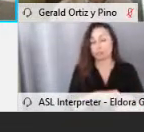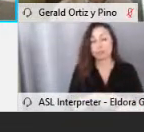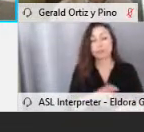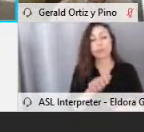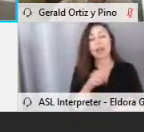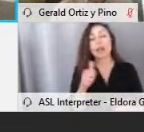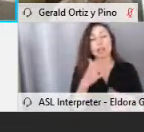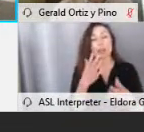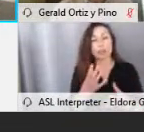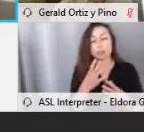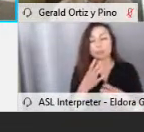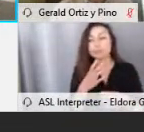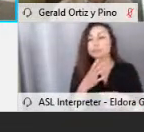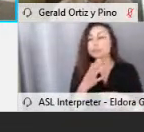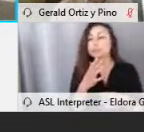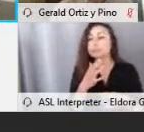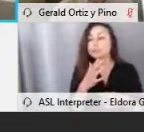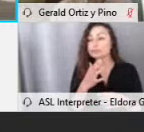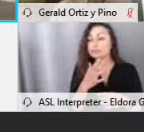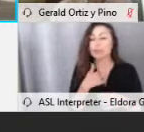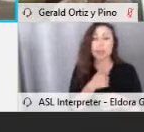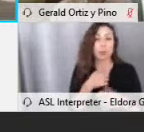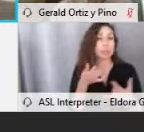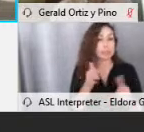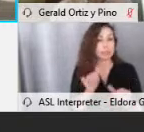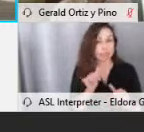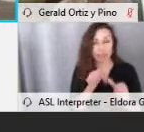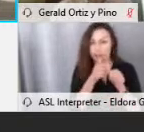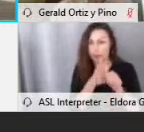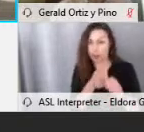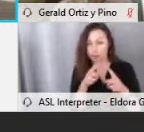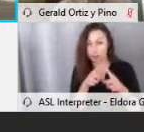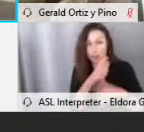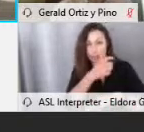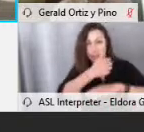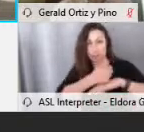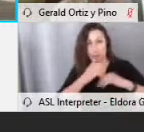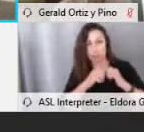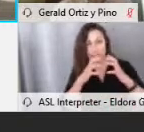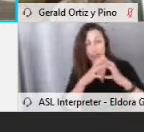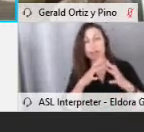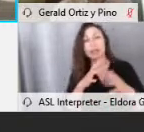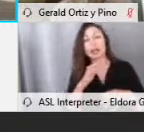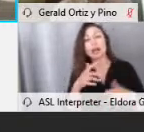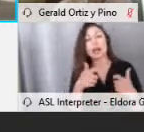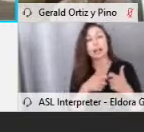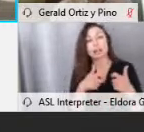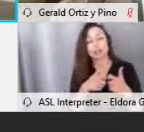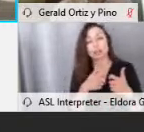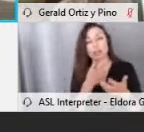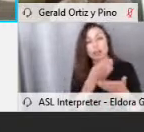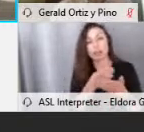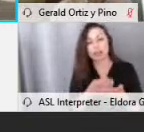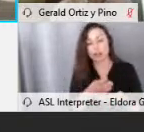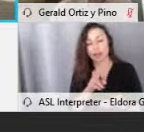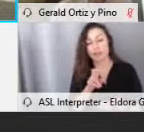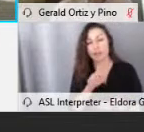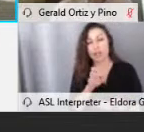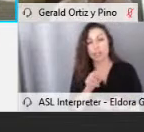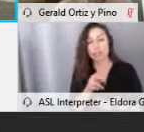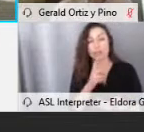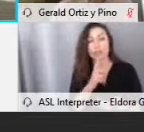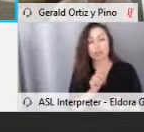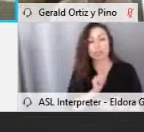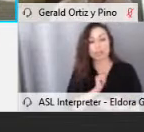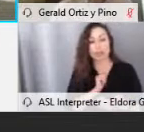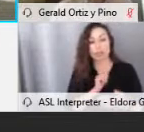Another note here, we are still on track to implement electronic visit verification for self-directed